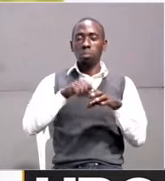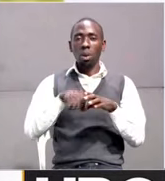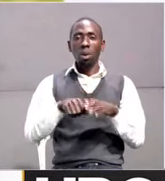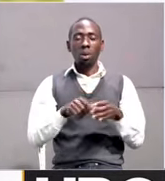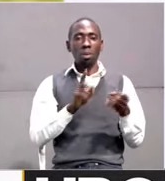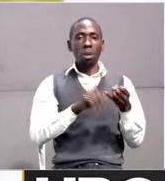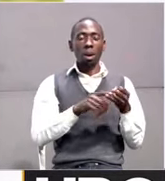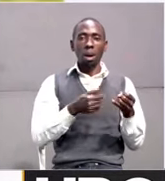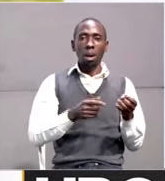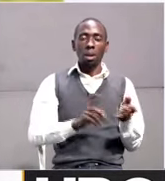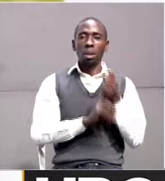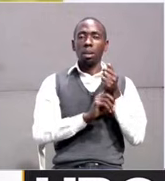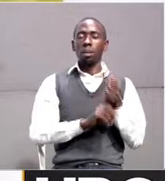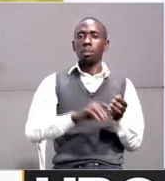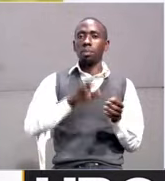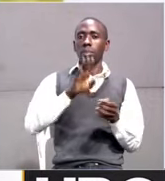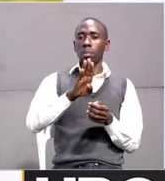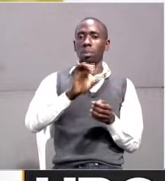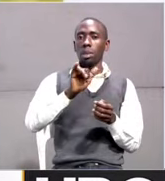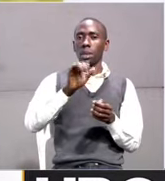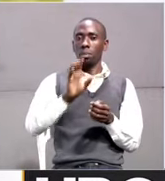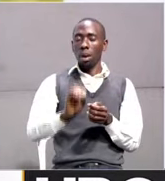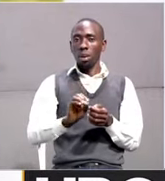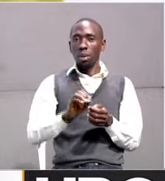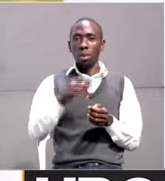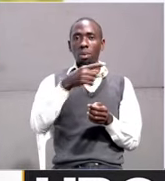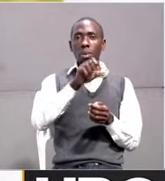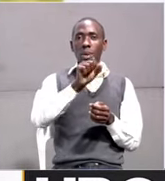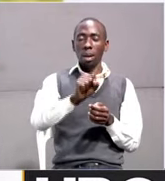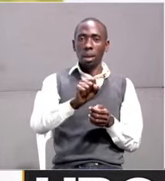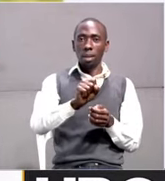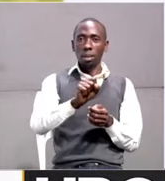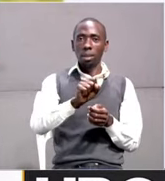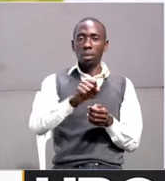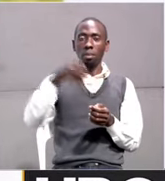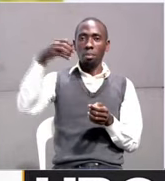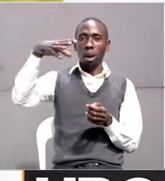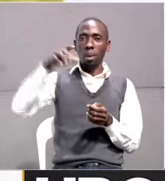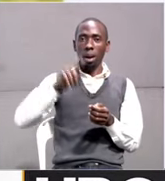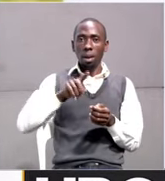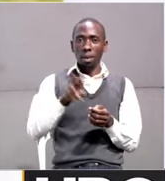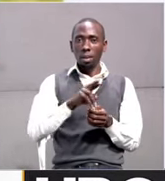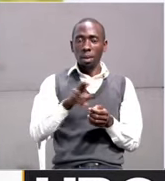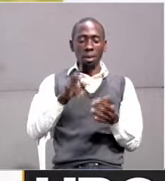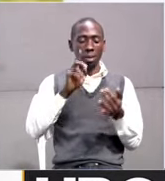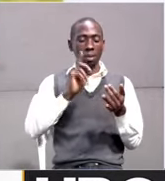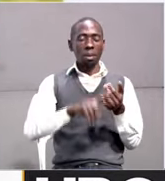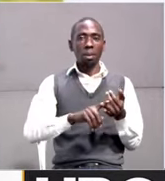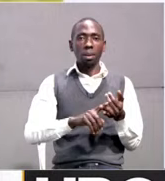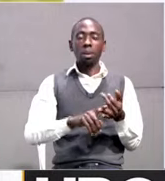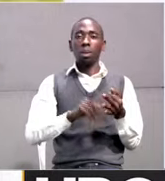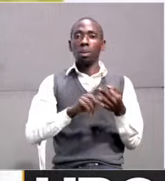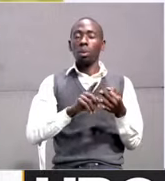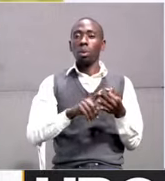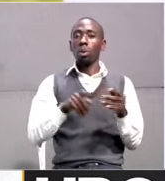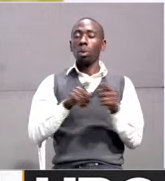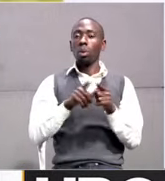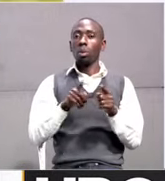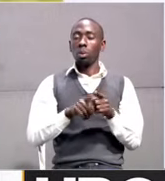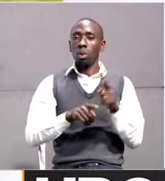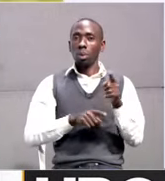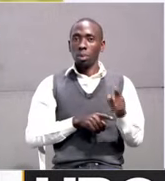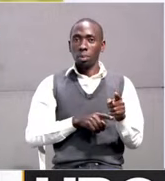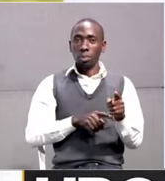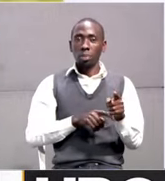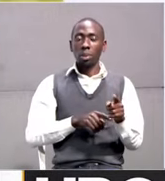biogas from the manure, and then he makes manure out of the remainder,